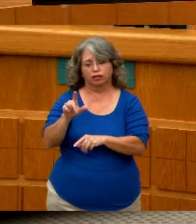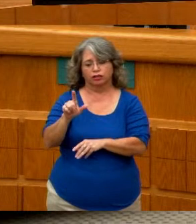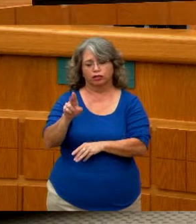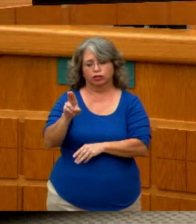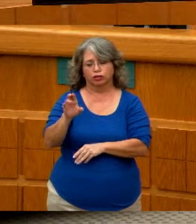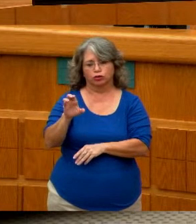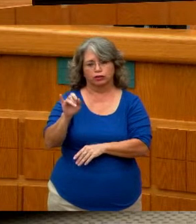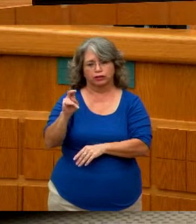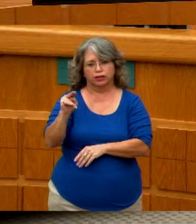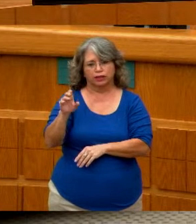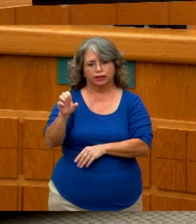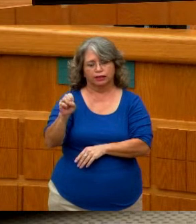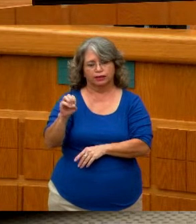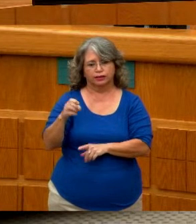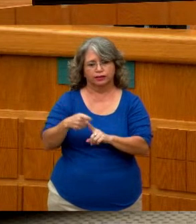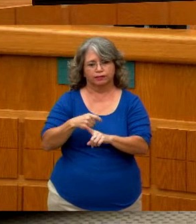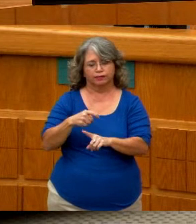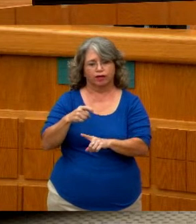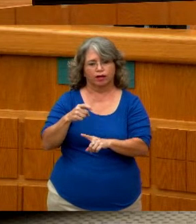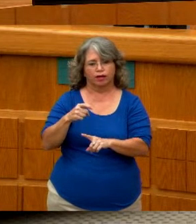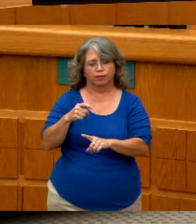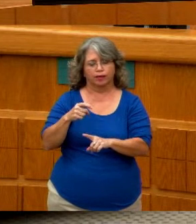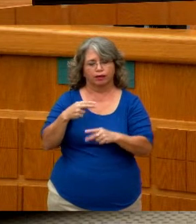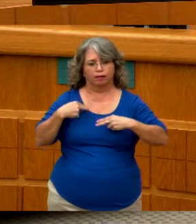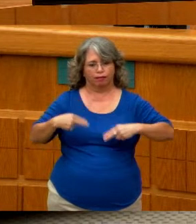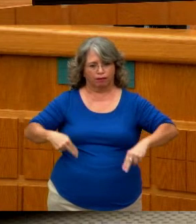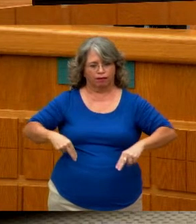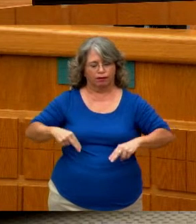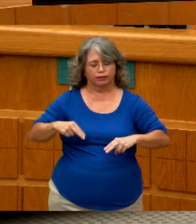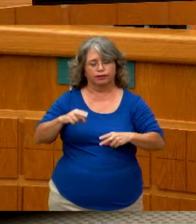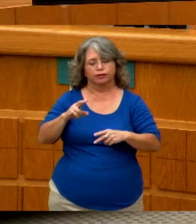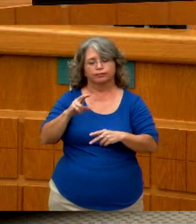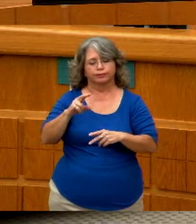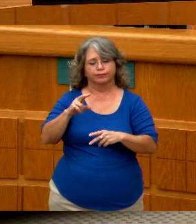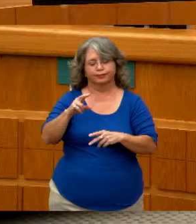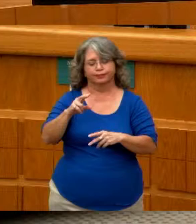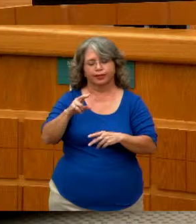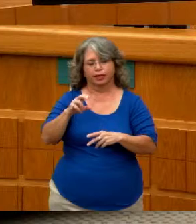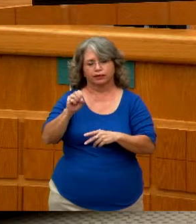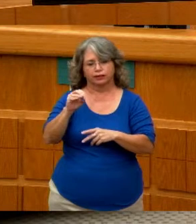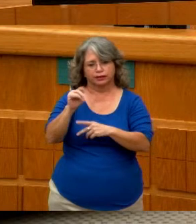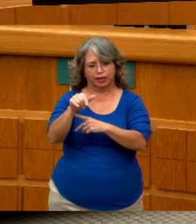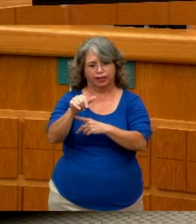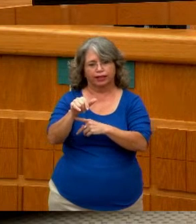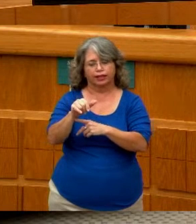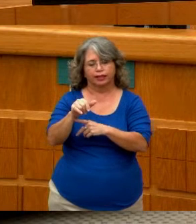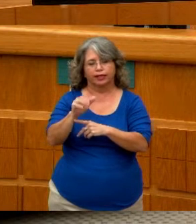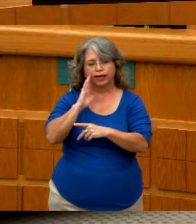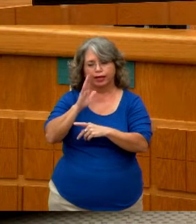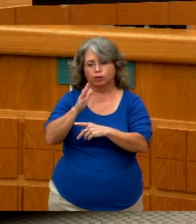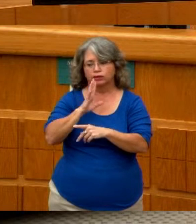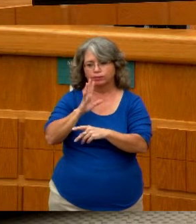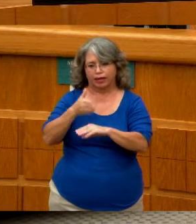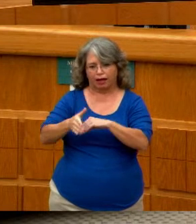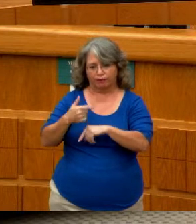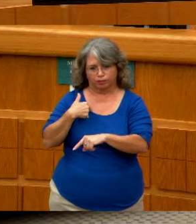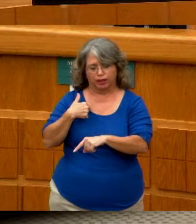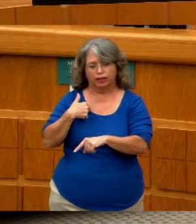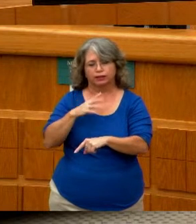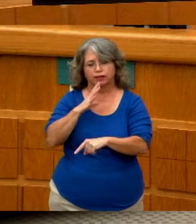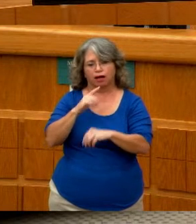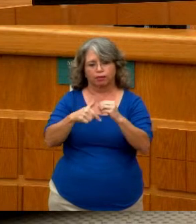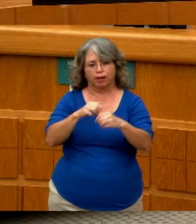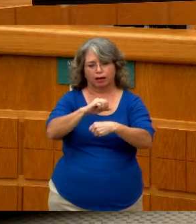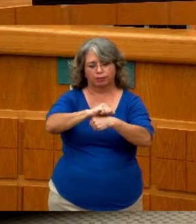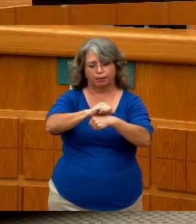we also have Dr. Lucens from the Nueces County Medical Society who will speak following me, and he will talk more about